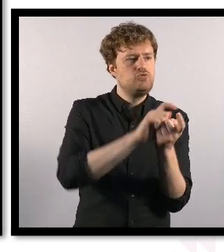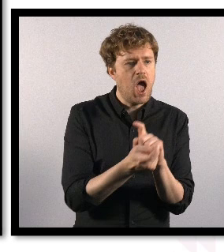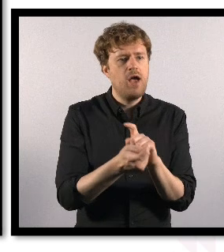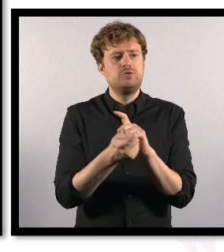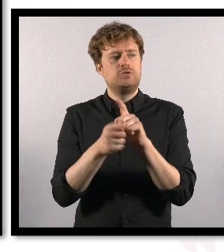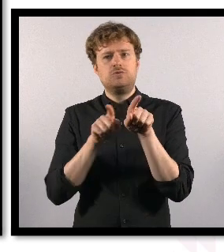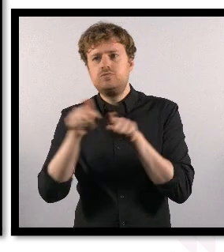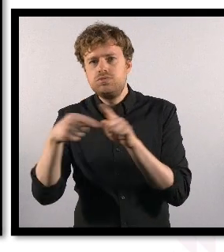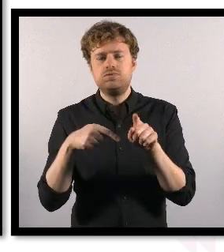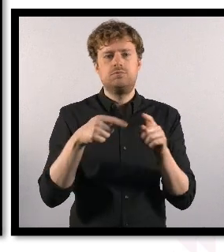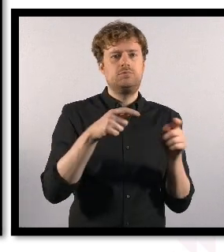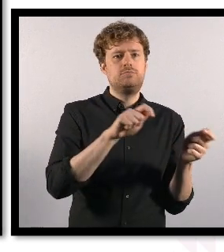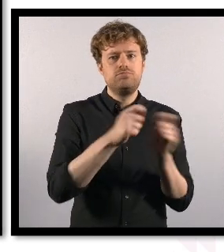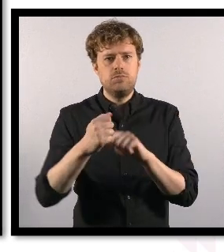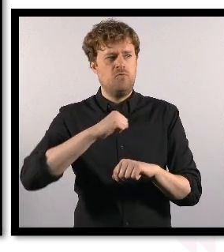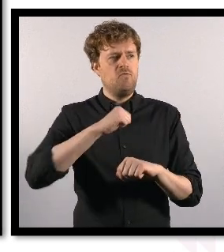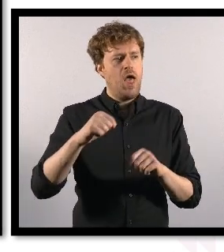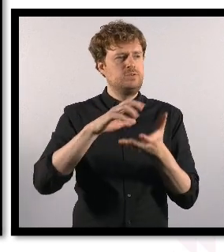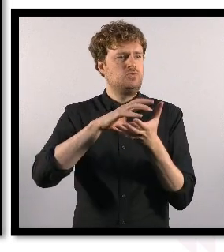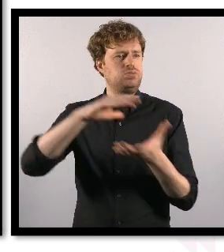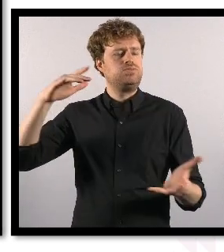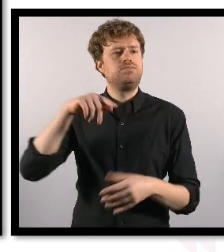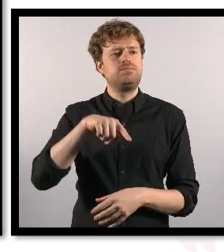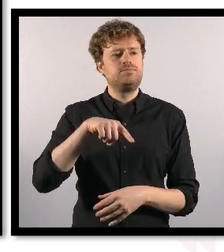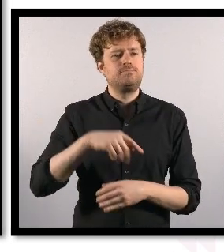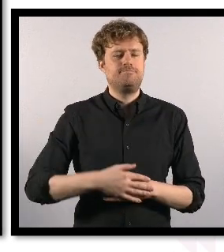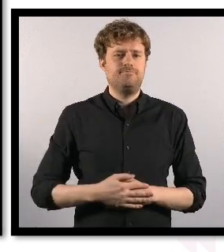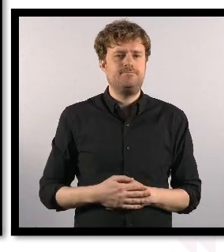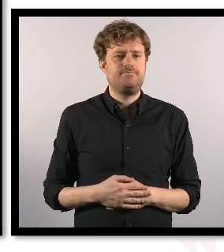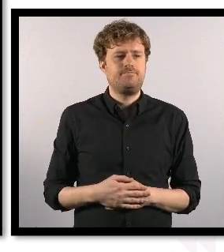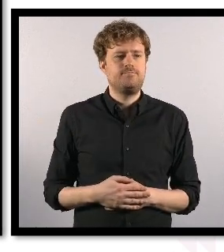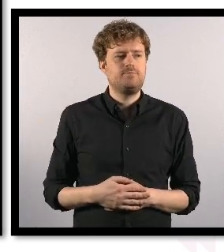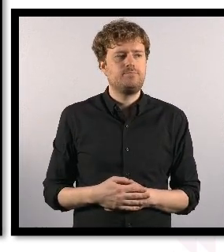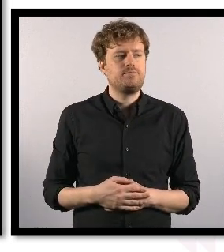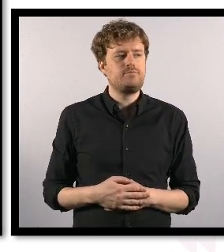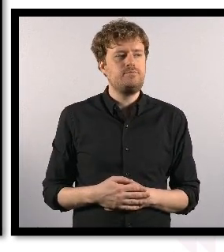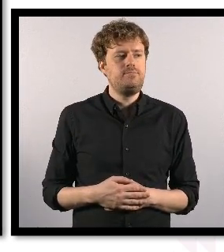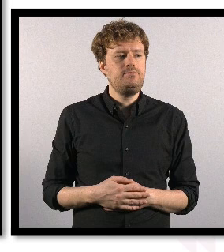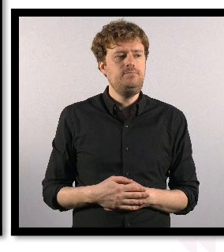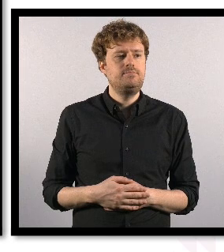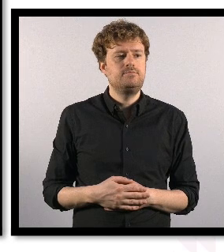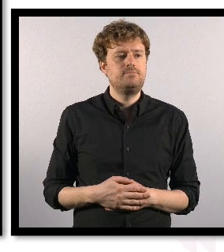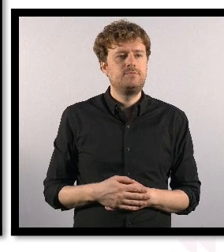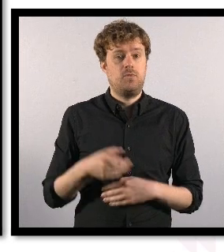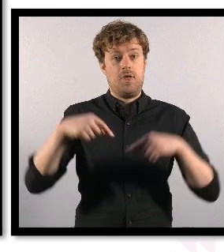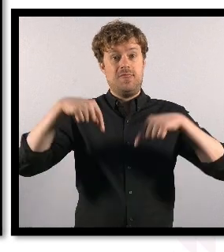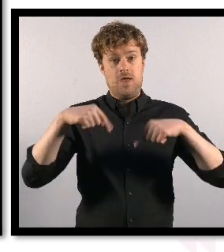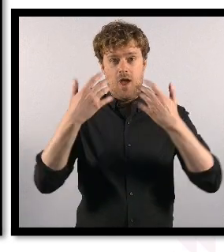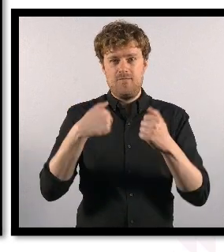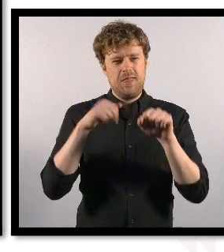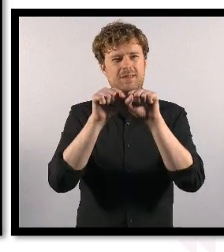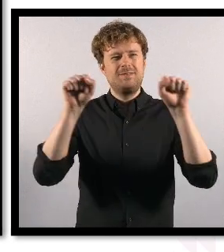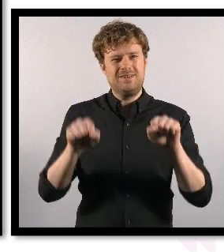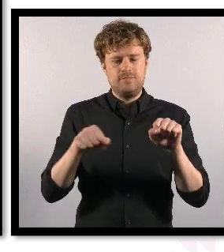So the current construct that we have, they need to evolve, and they need to evolve because we are already dealing with